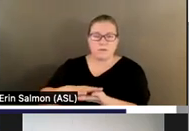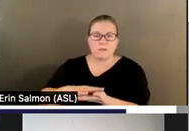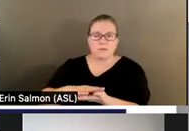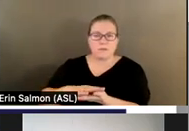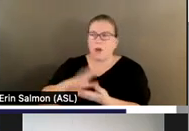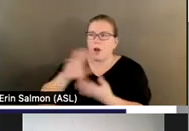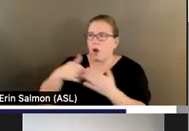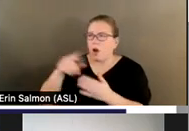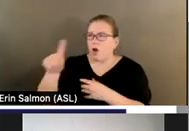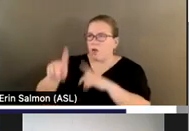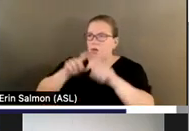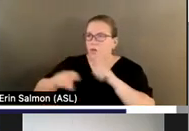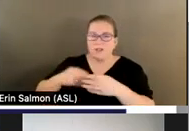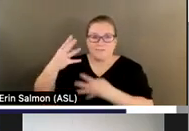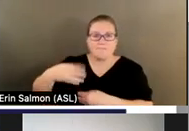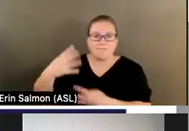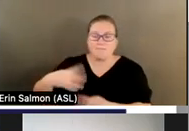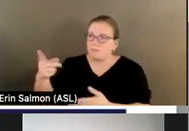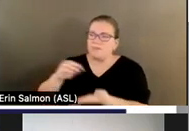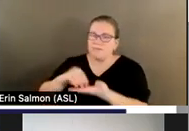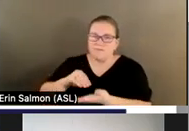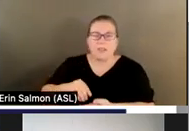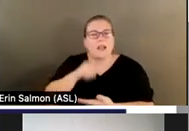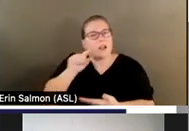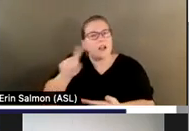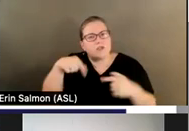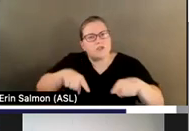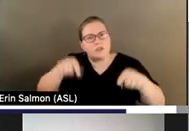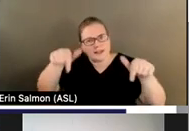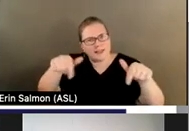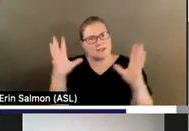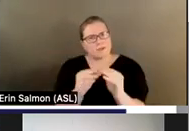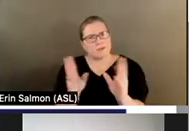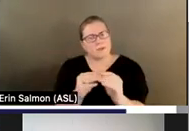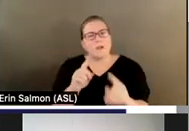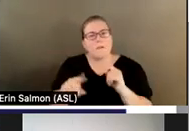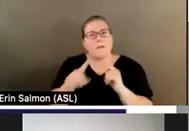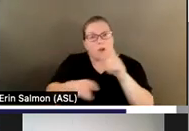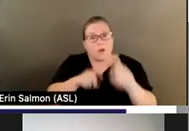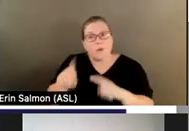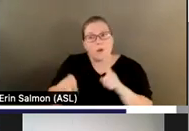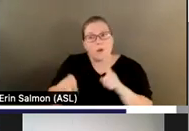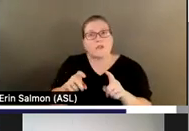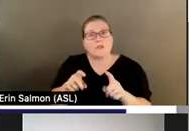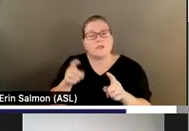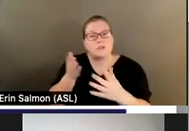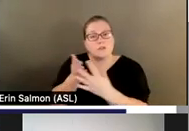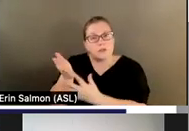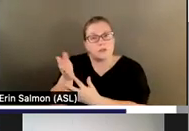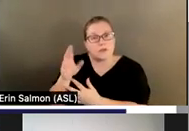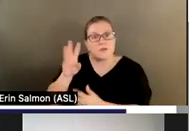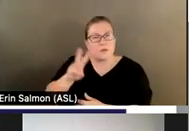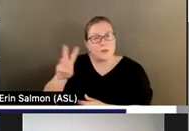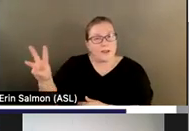the questions that are coming in, not just in sessions like this, but questions that are actually coming in via